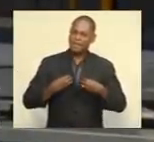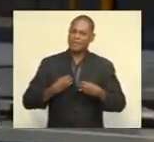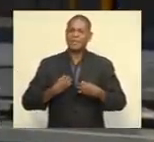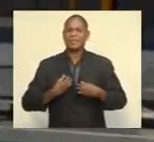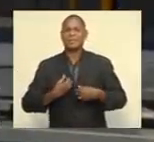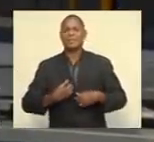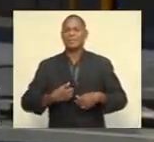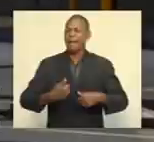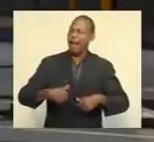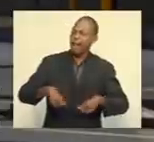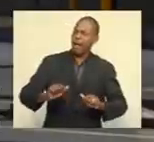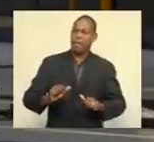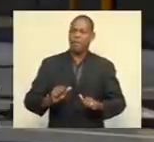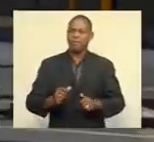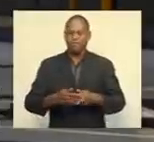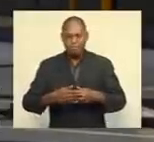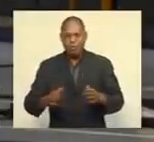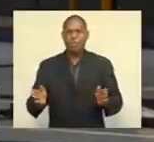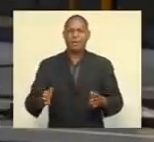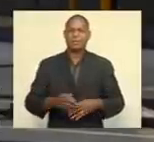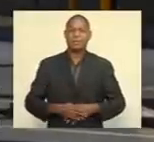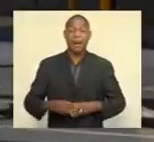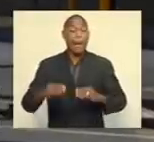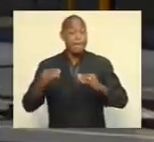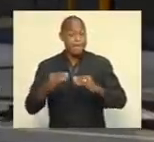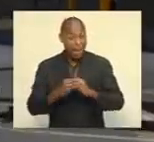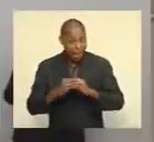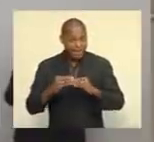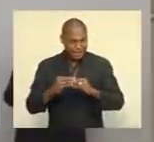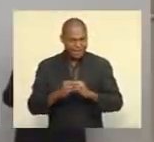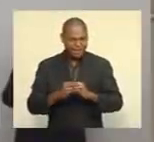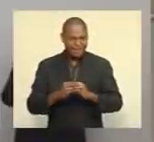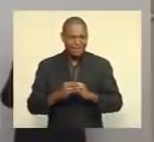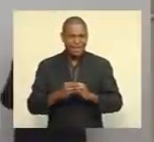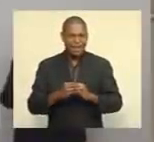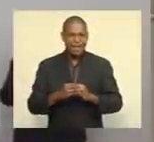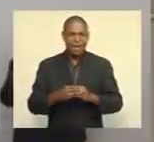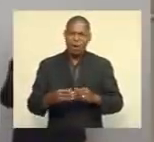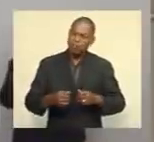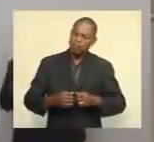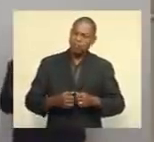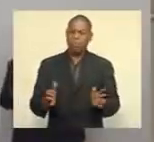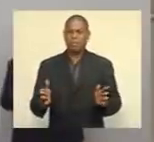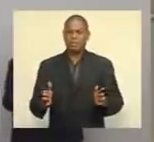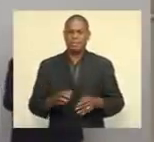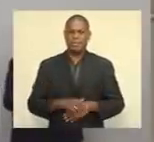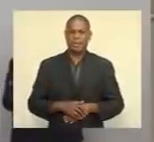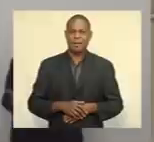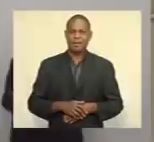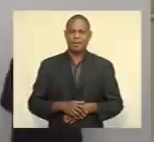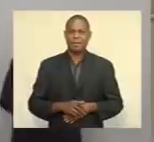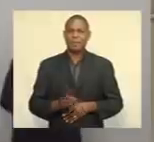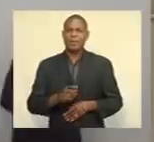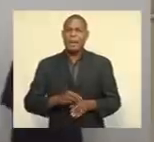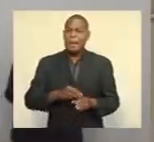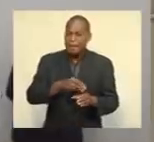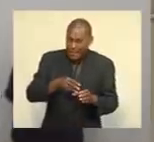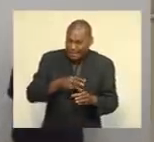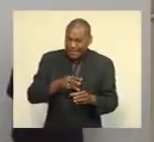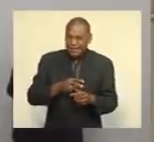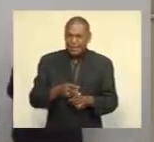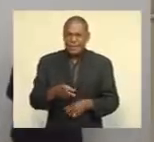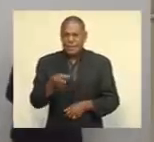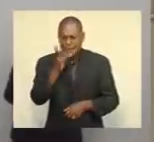open. Banks can open so that people can get money. Pharmacies can open so that people can